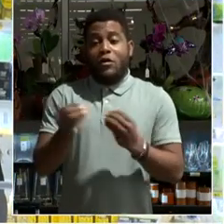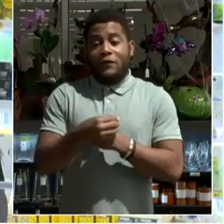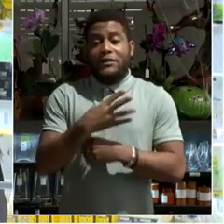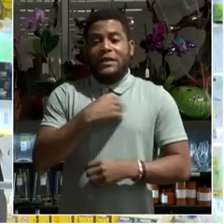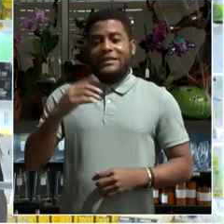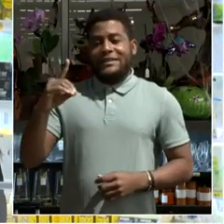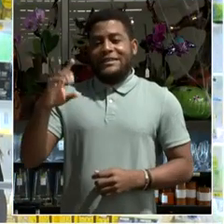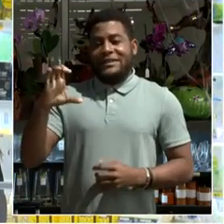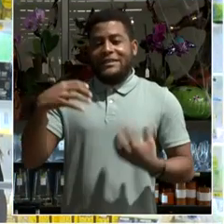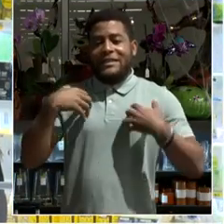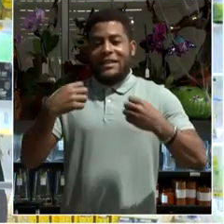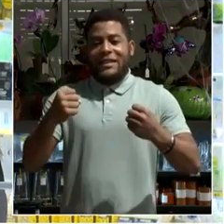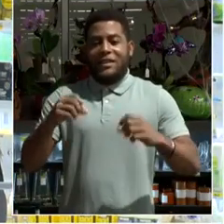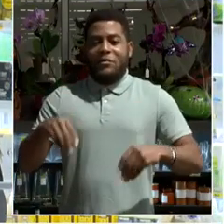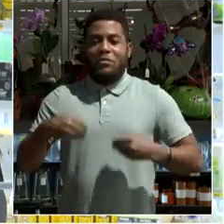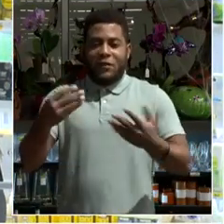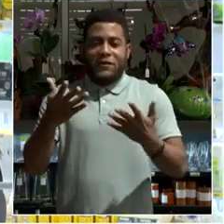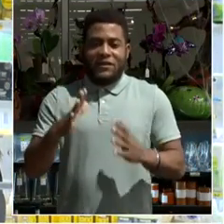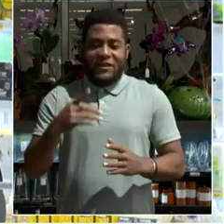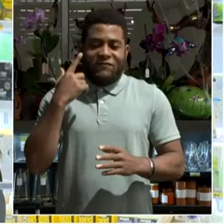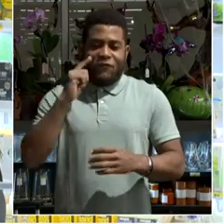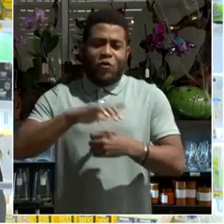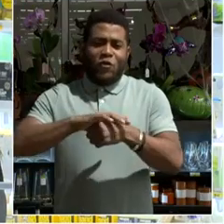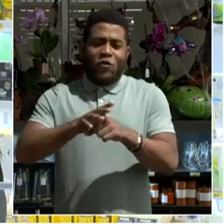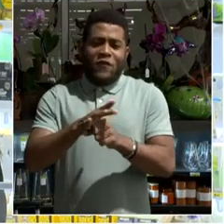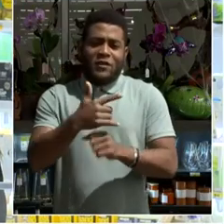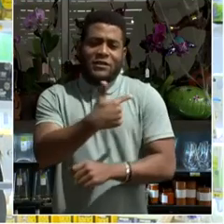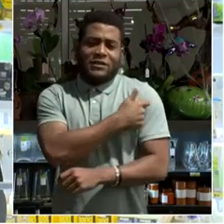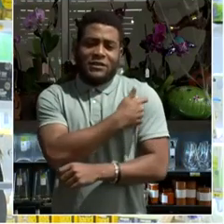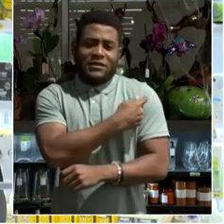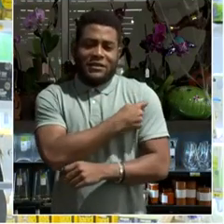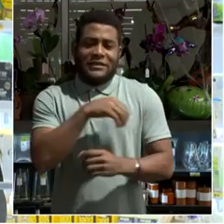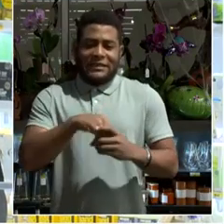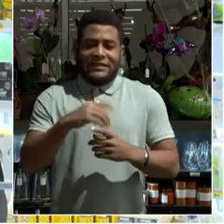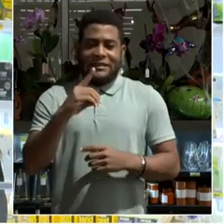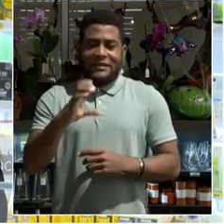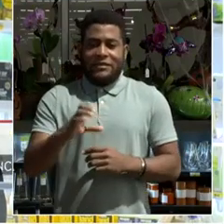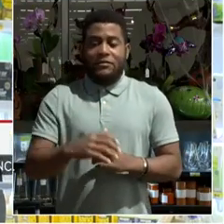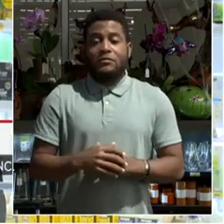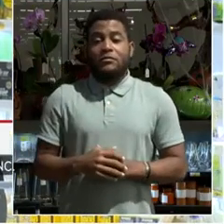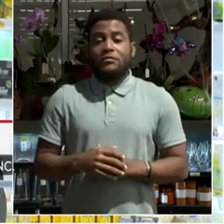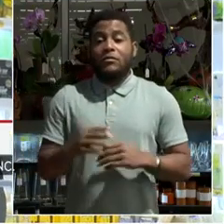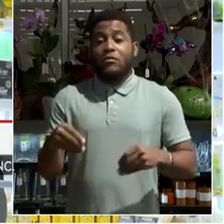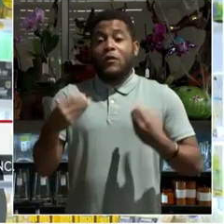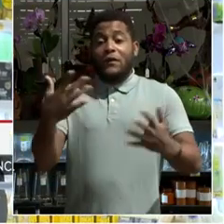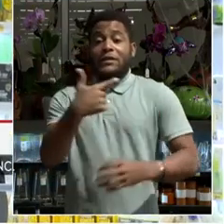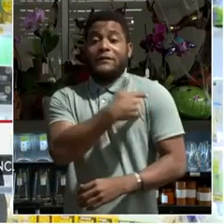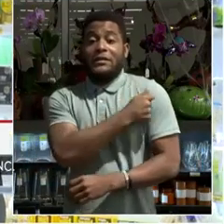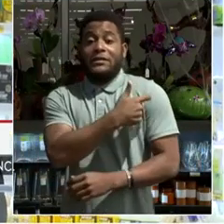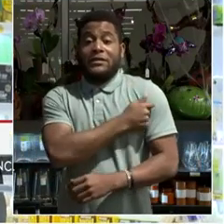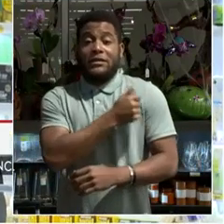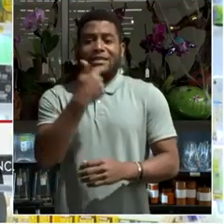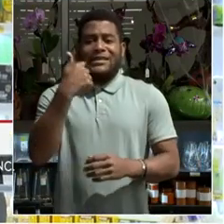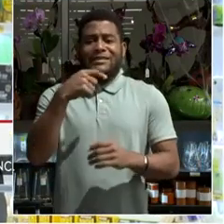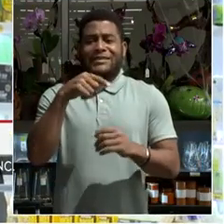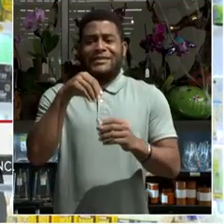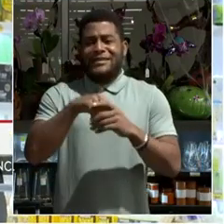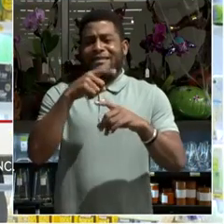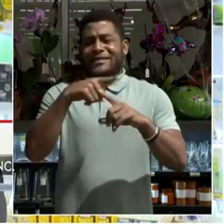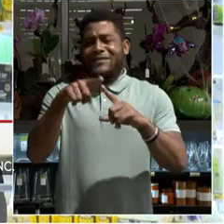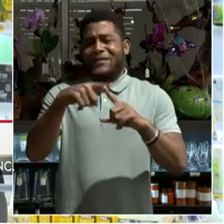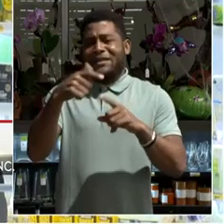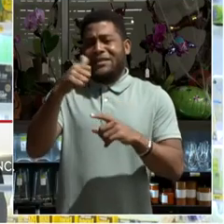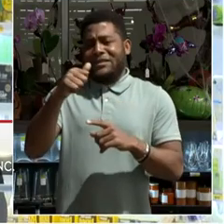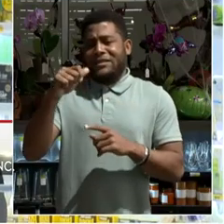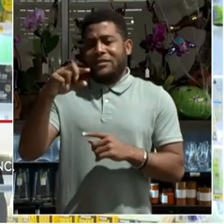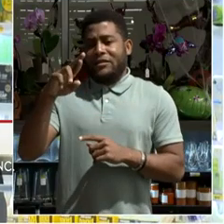for the District of Columbia. In addition to providing vaccines at Safeway's 10 Washington pharmacies, we have worked with DC